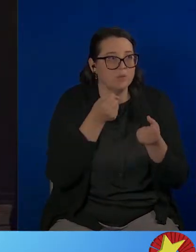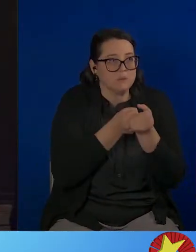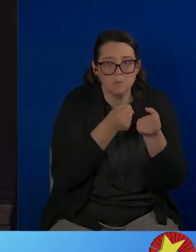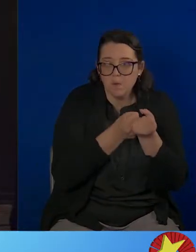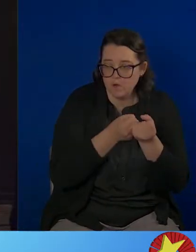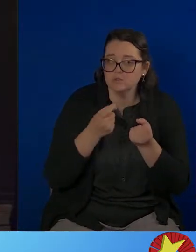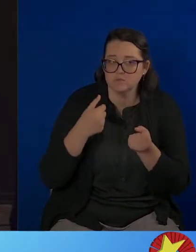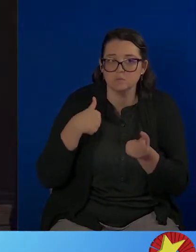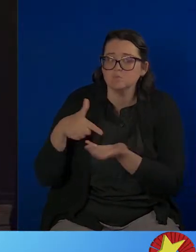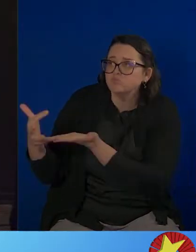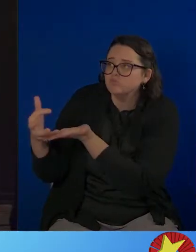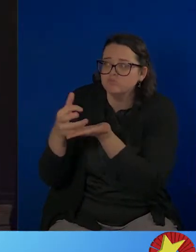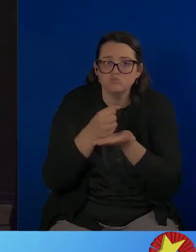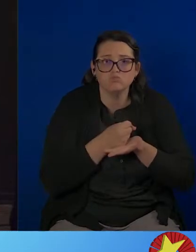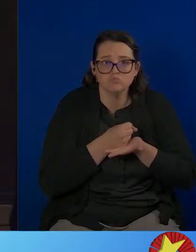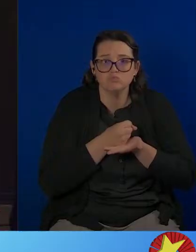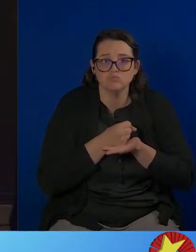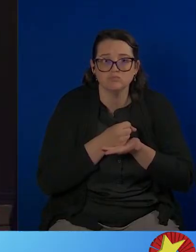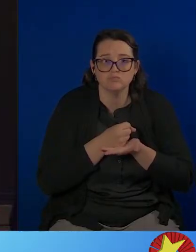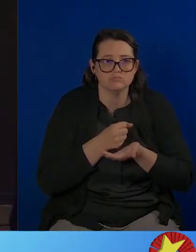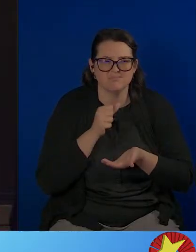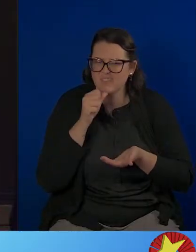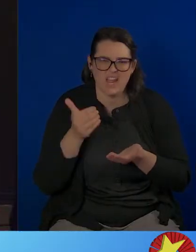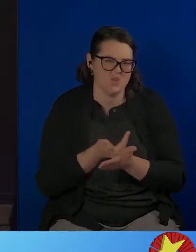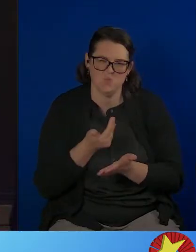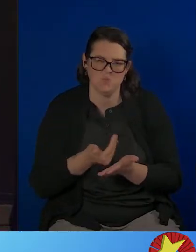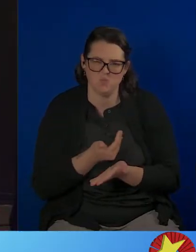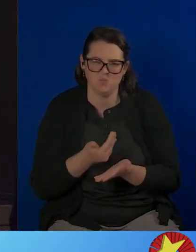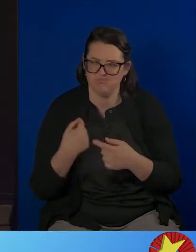students. That is not new.